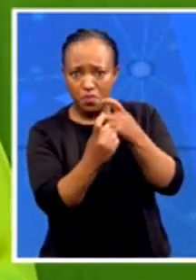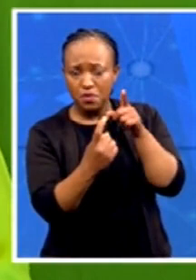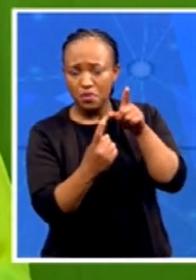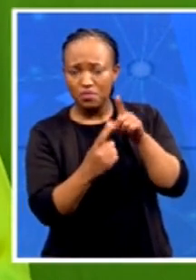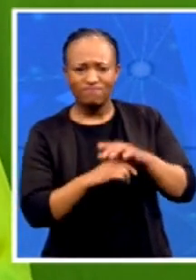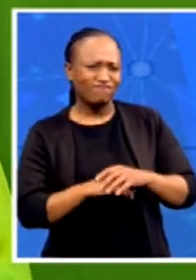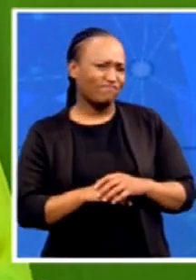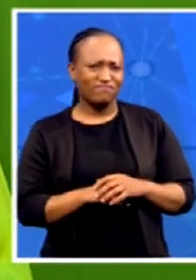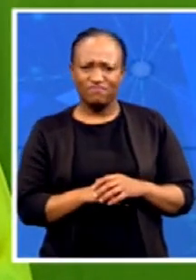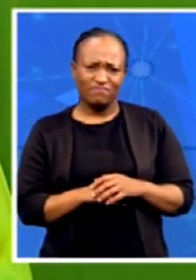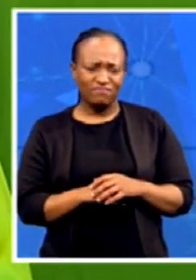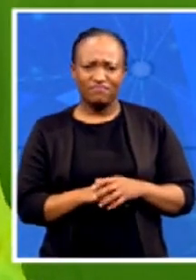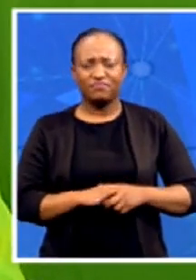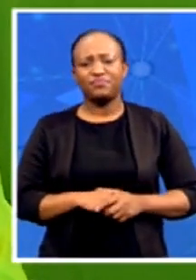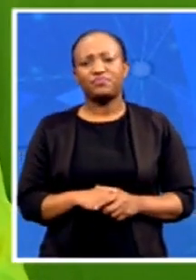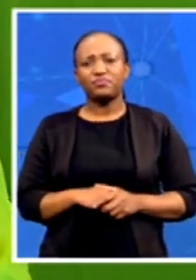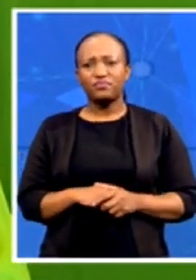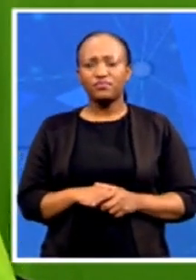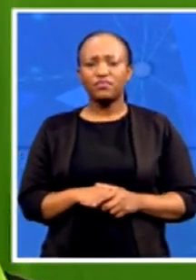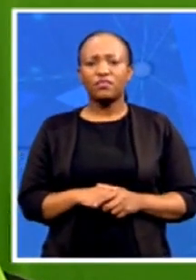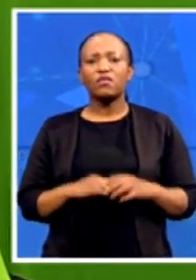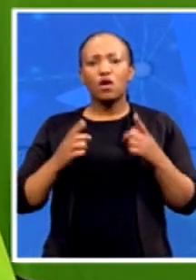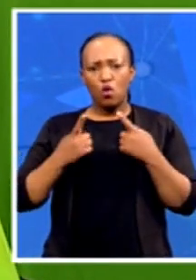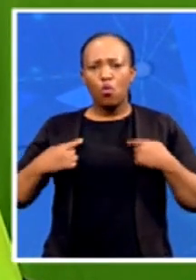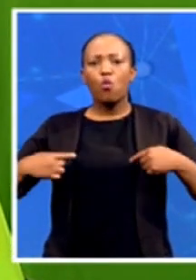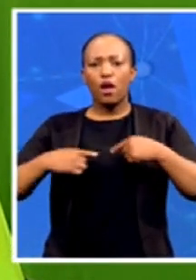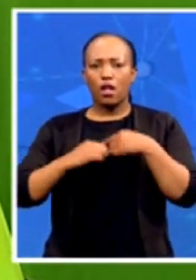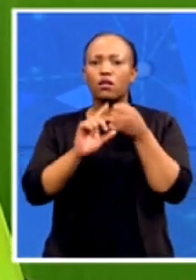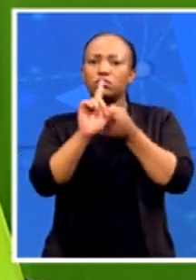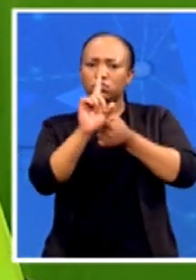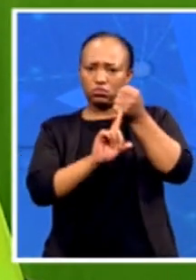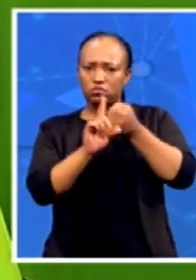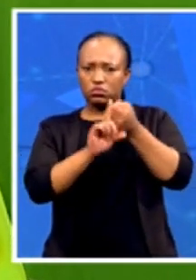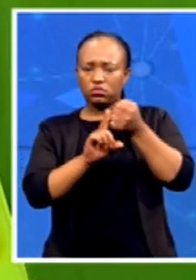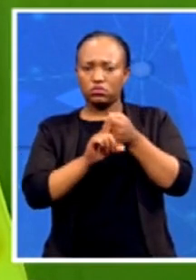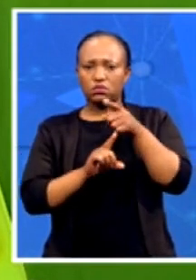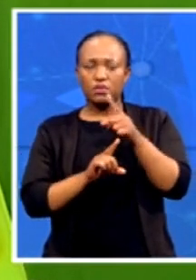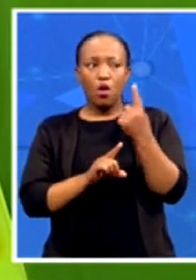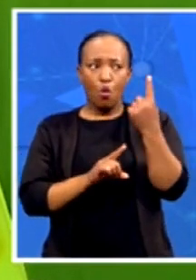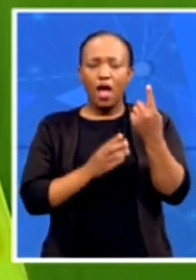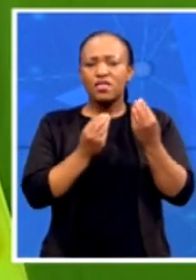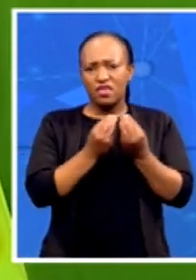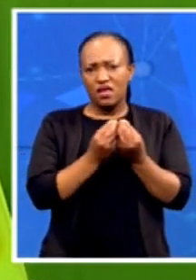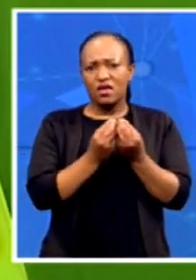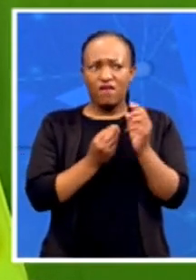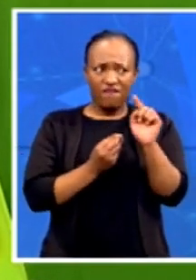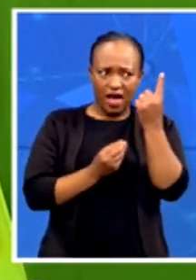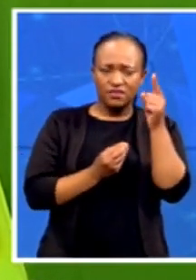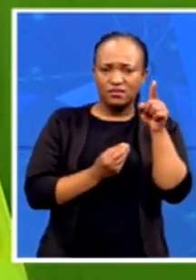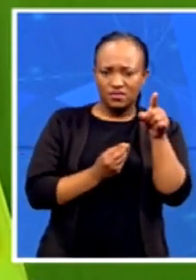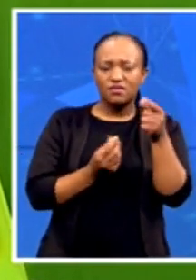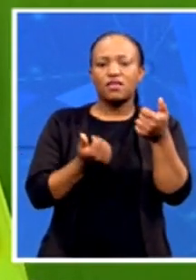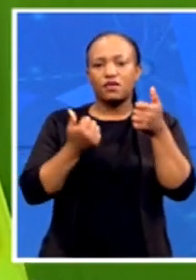So we are going to pursue it. Let us first deal with one thing at a time. and afterwards we will then deal